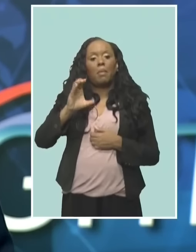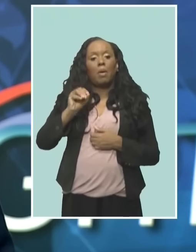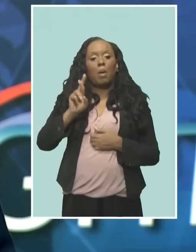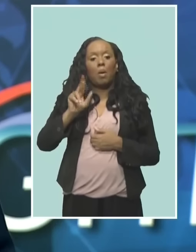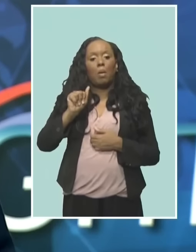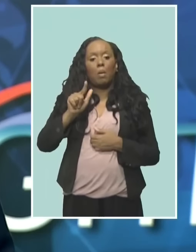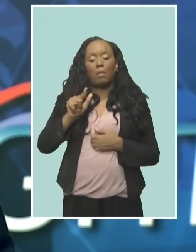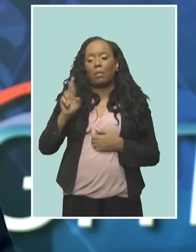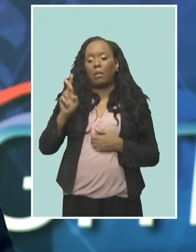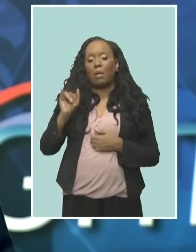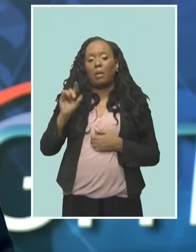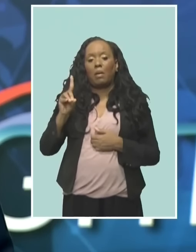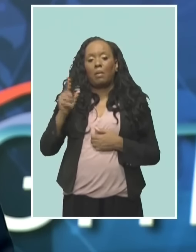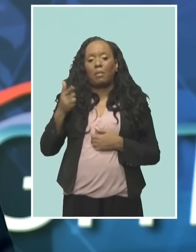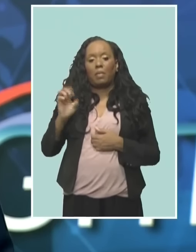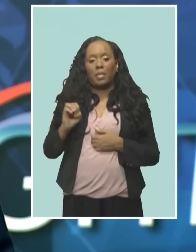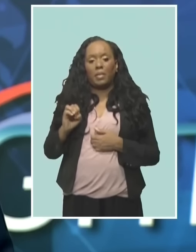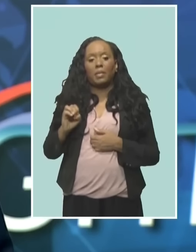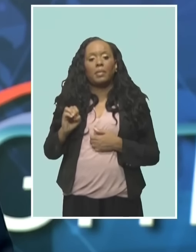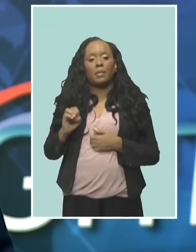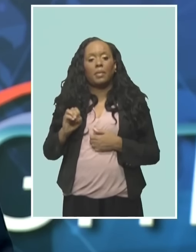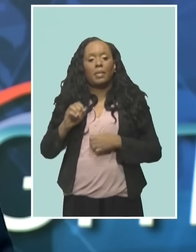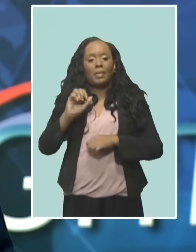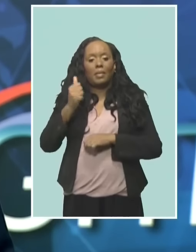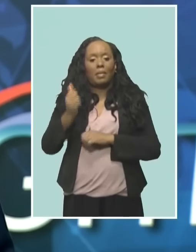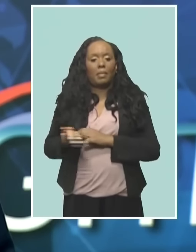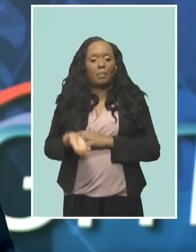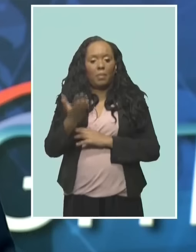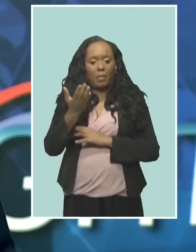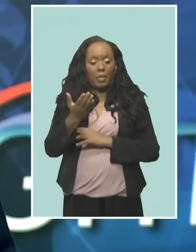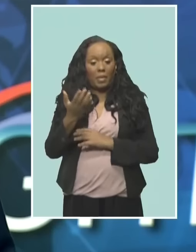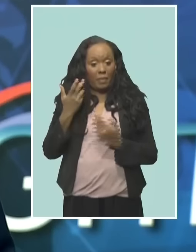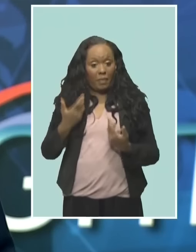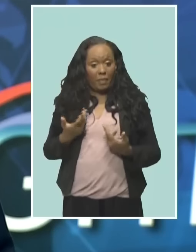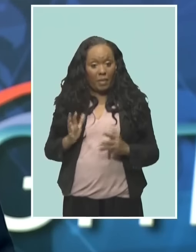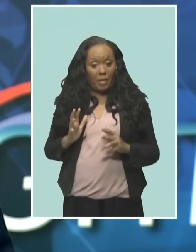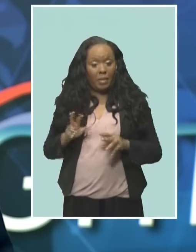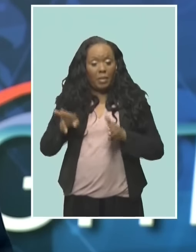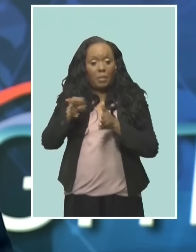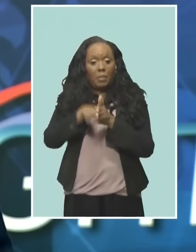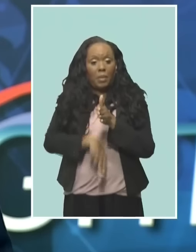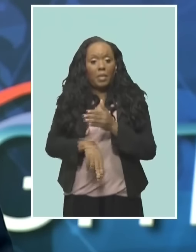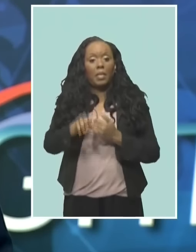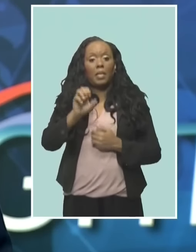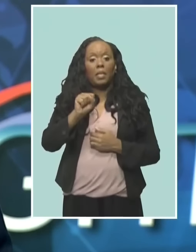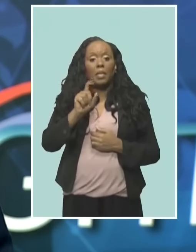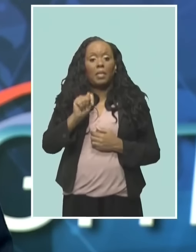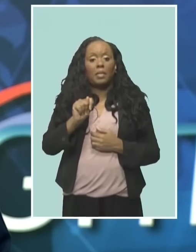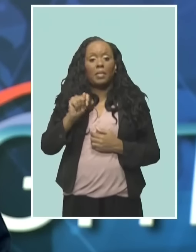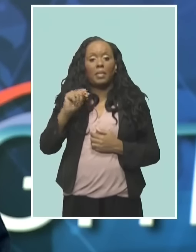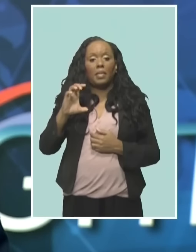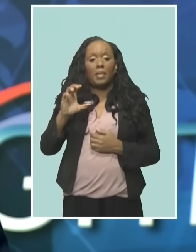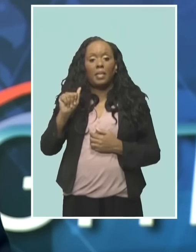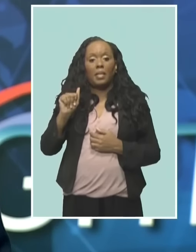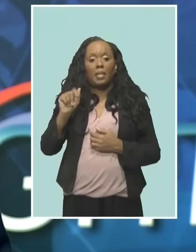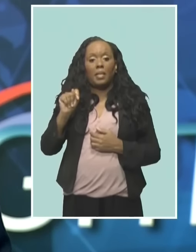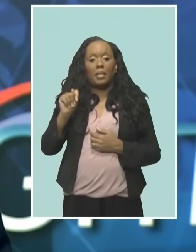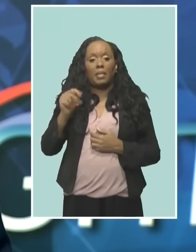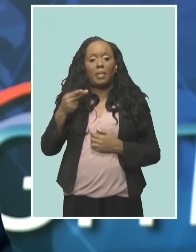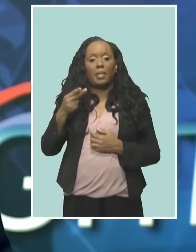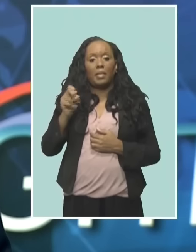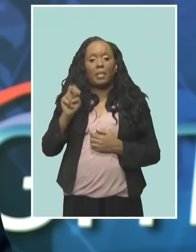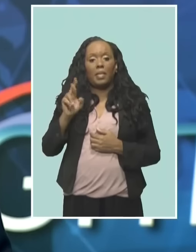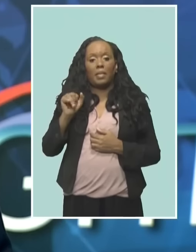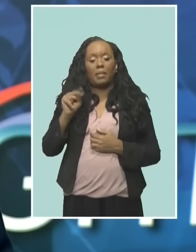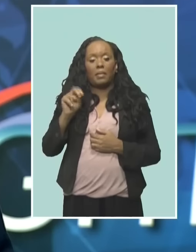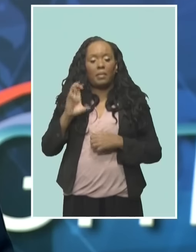at Coral Ridge Memorial Gardens in Christchurch at 10 in the morning. It will be followed by the burial at the St. Catherine Anglican Church in St.